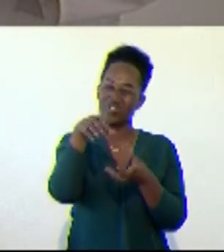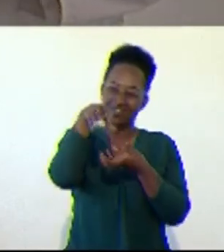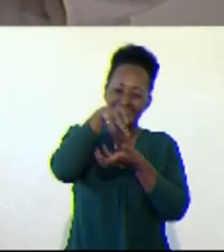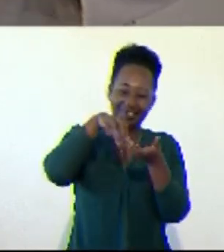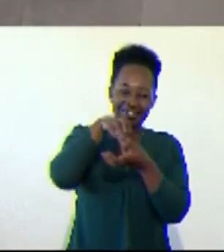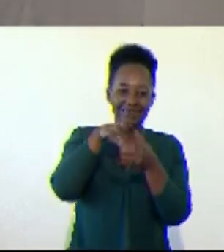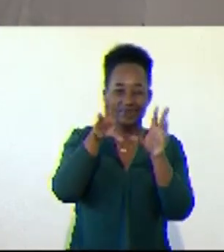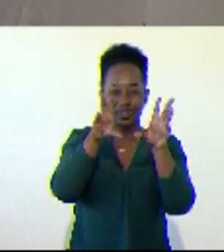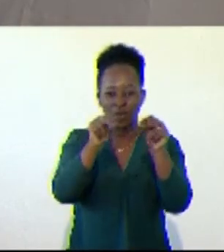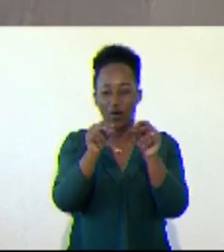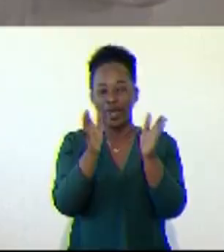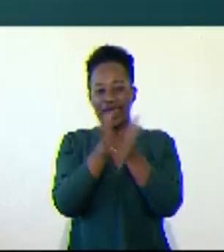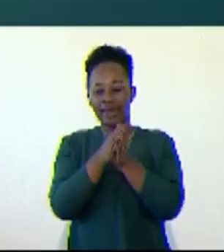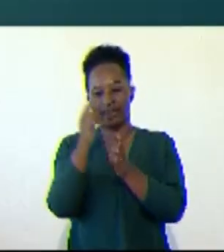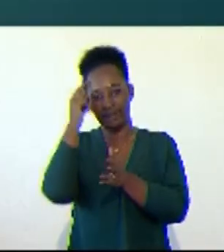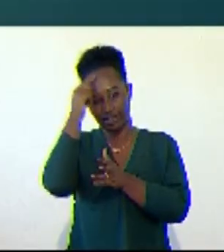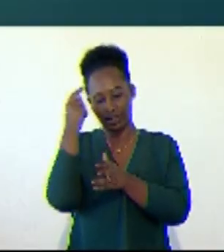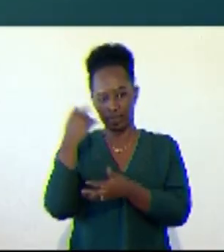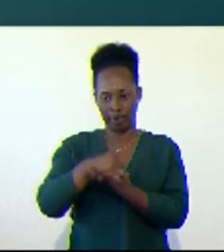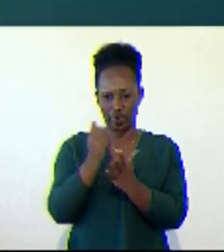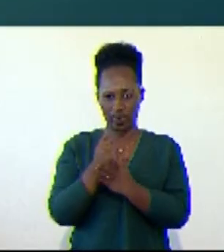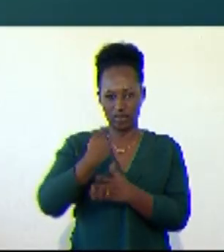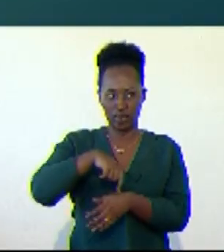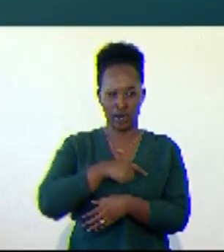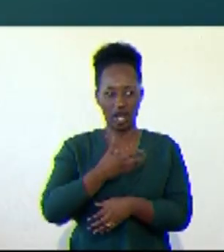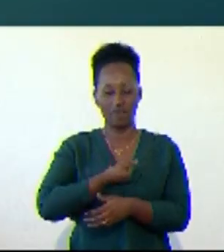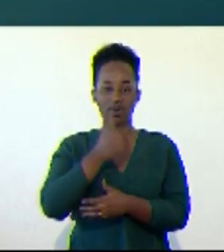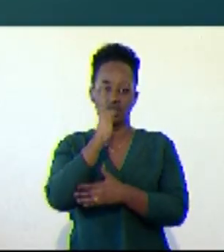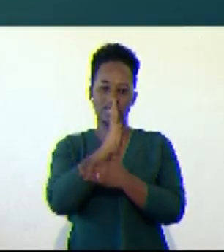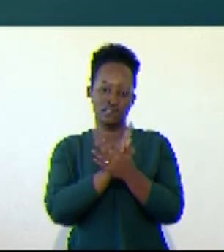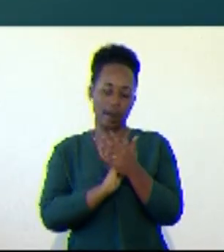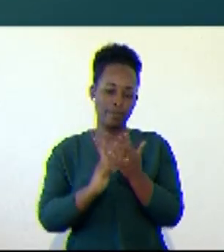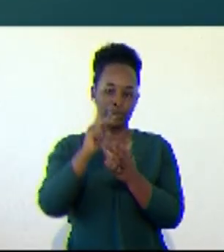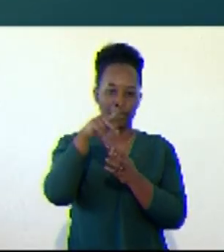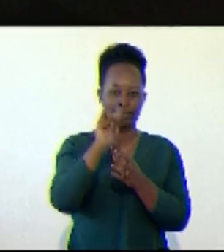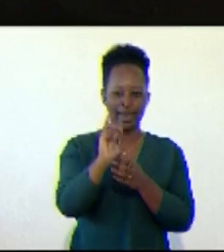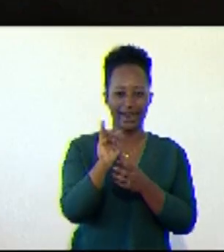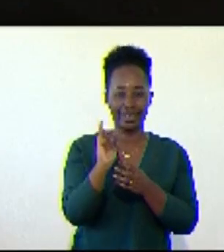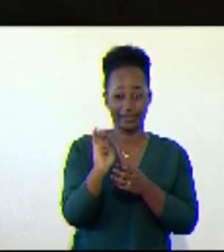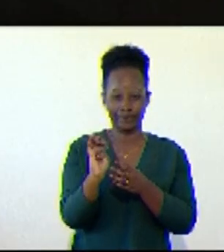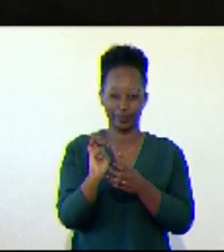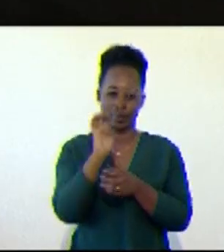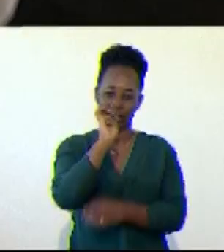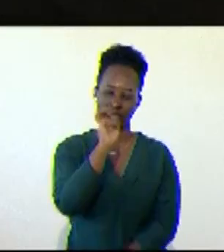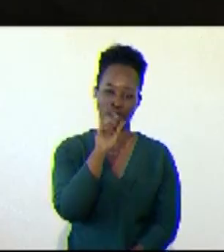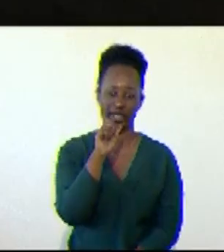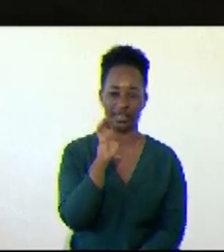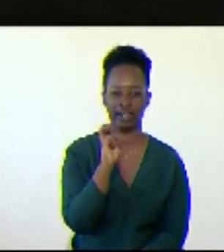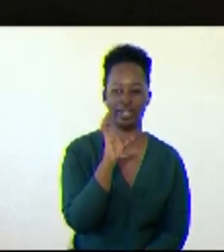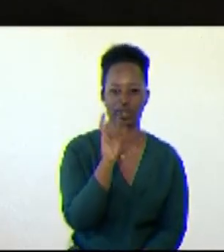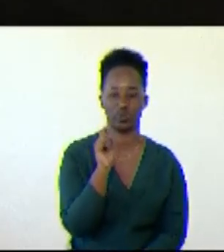and think that because we have some pi electrons and sigma electrons in